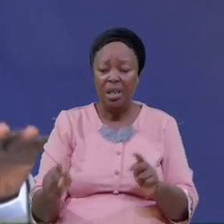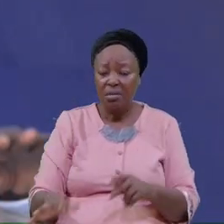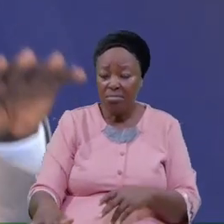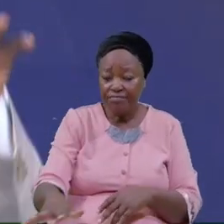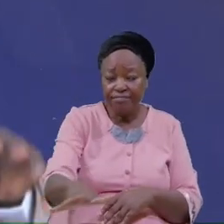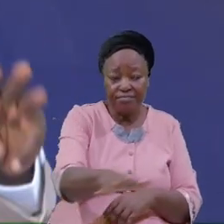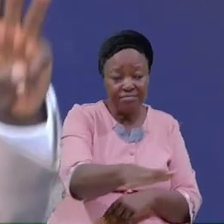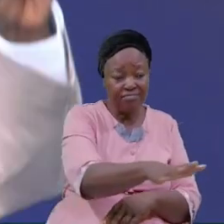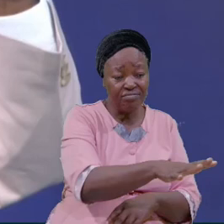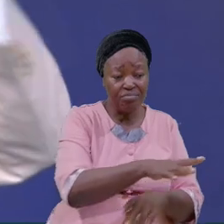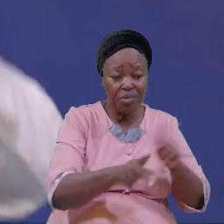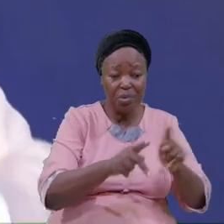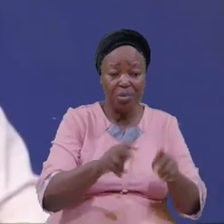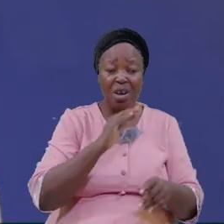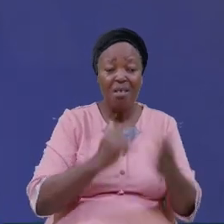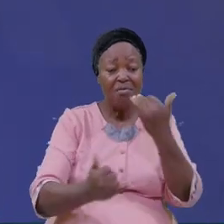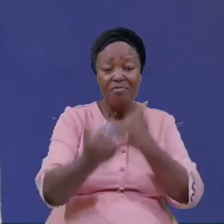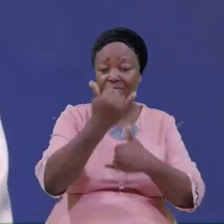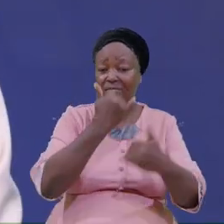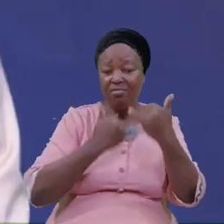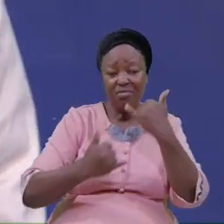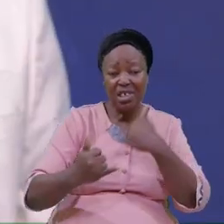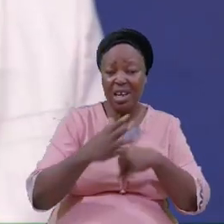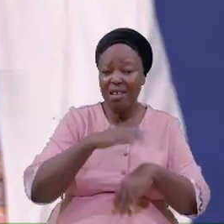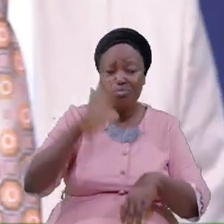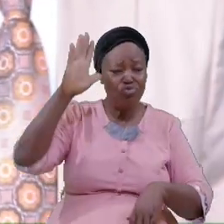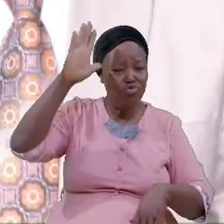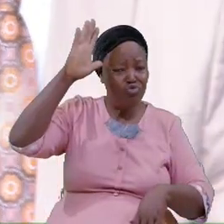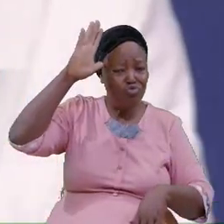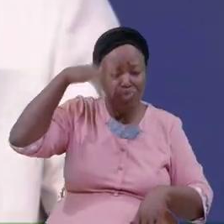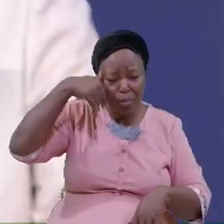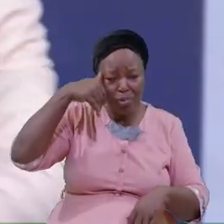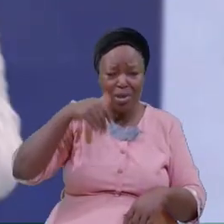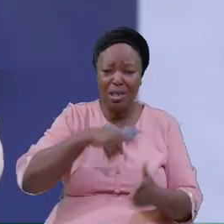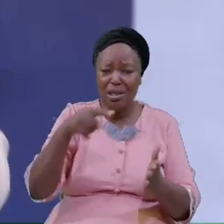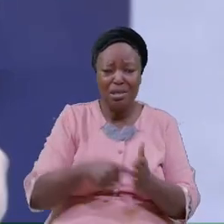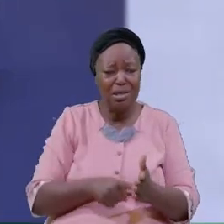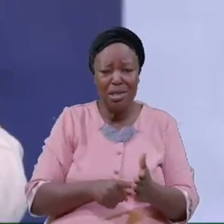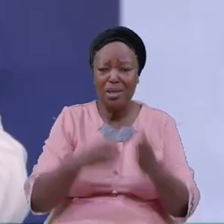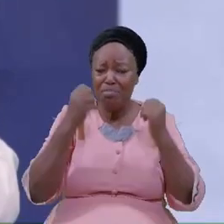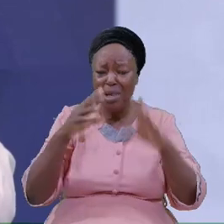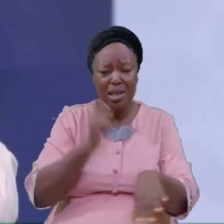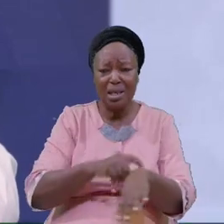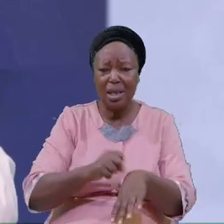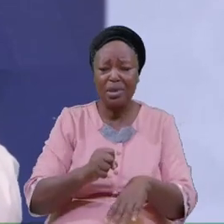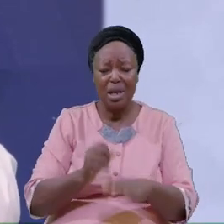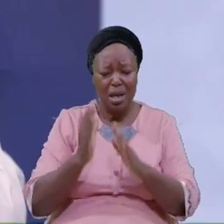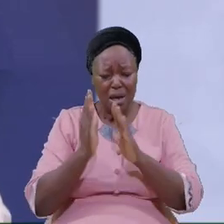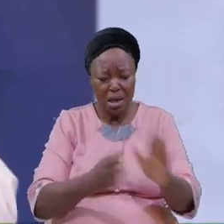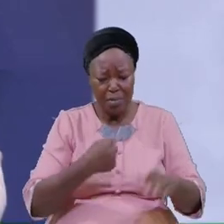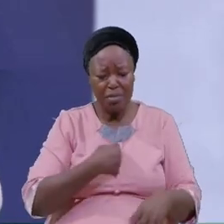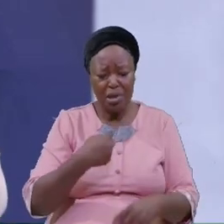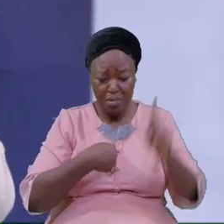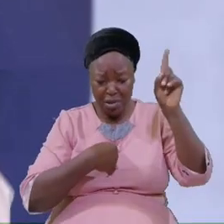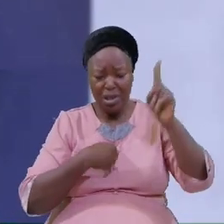offended and rebelled these 10 times. Ils se sont rebellés, ont offensé plusieurs fois. Leave me alone. I'll wipe them